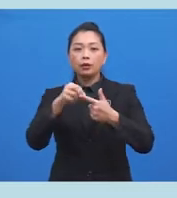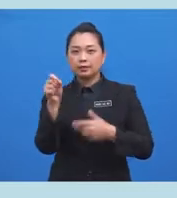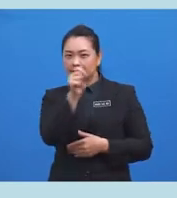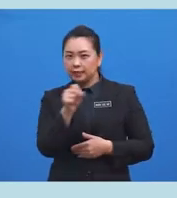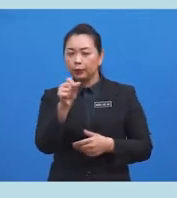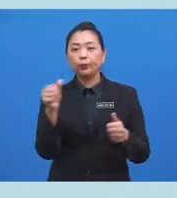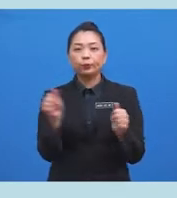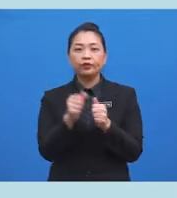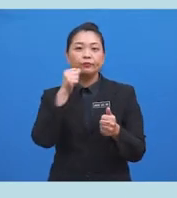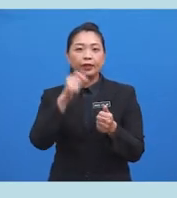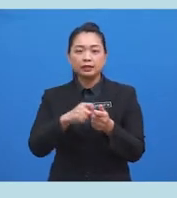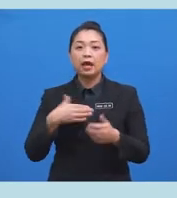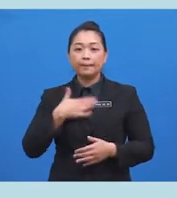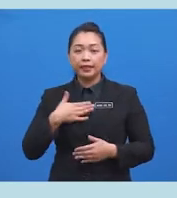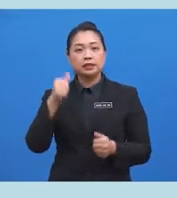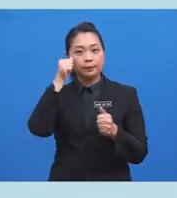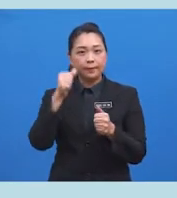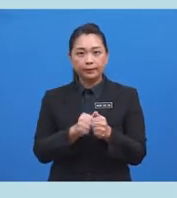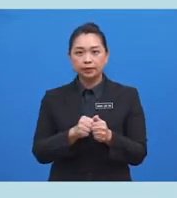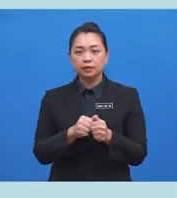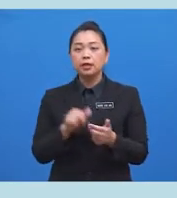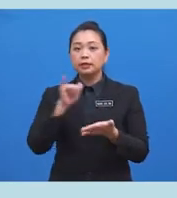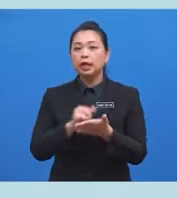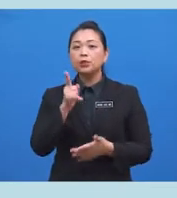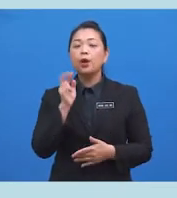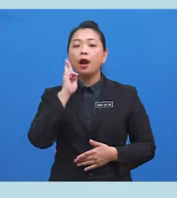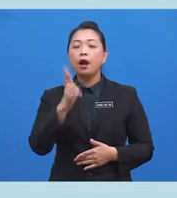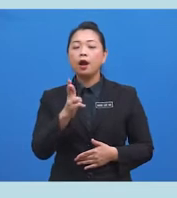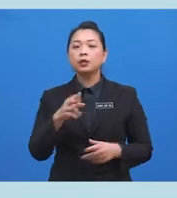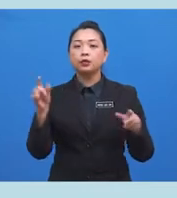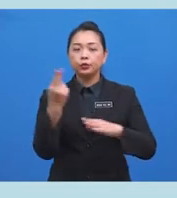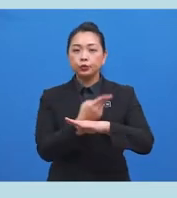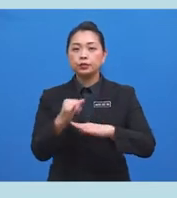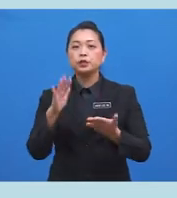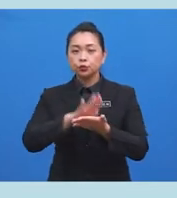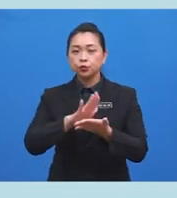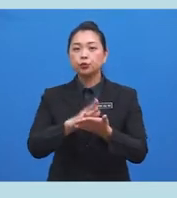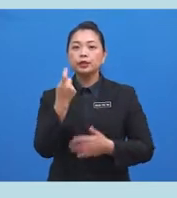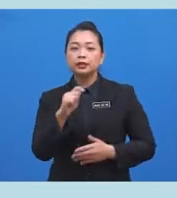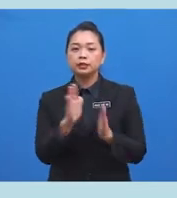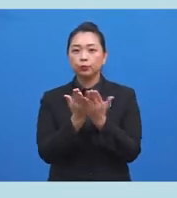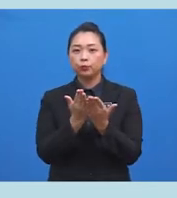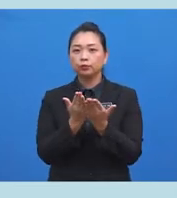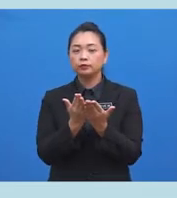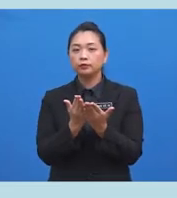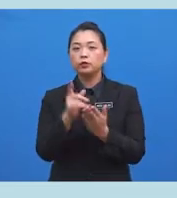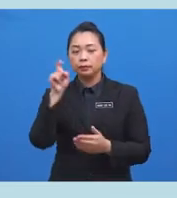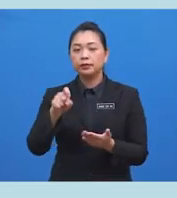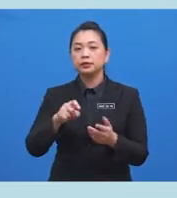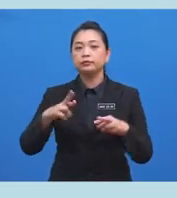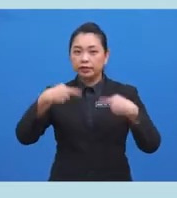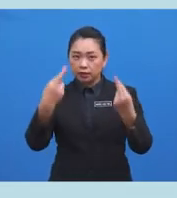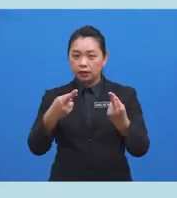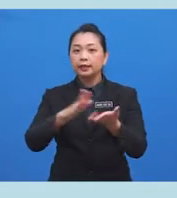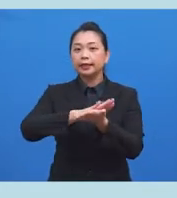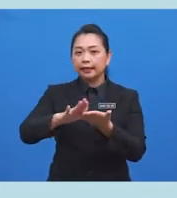circle with pencil, please. Remember that you are using school textbooks and you need to return clean